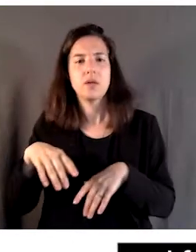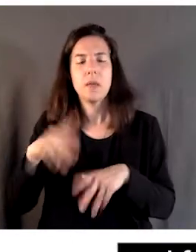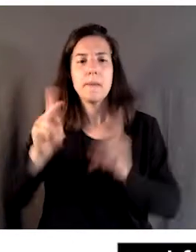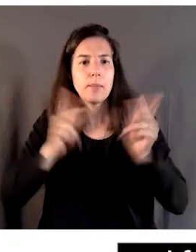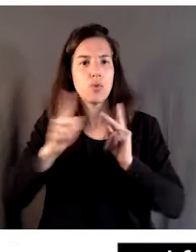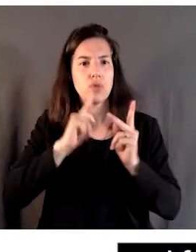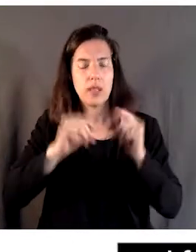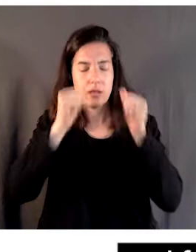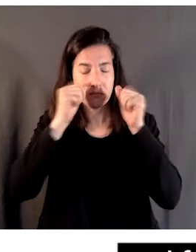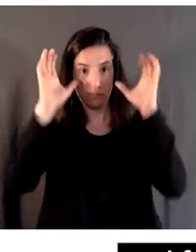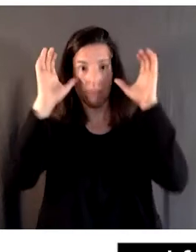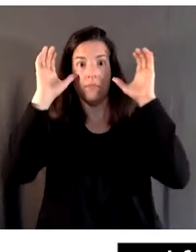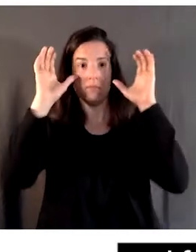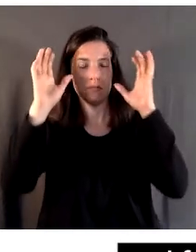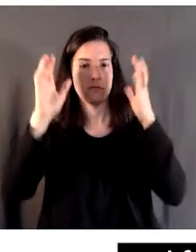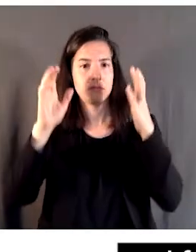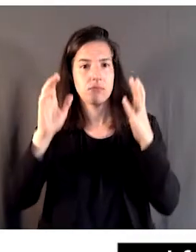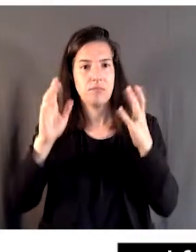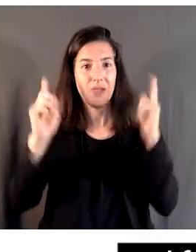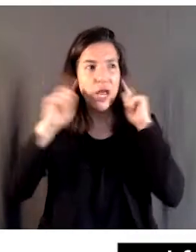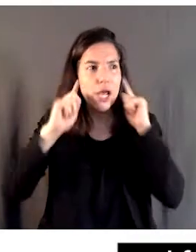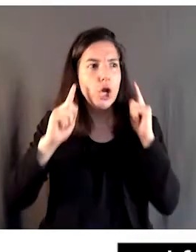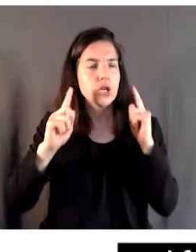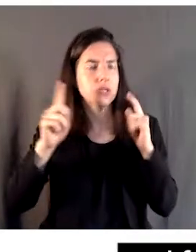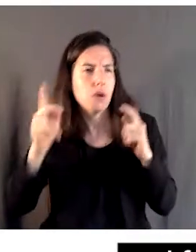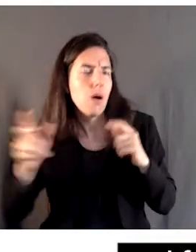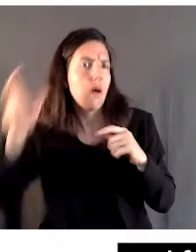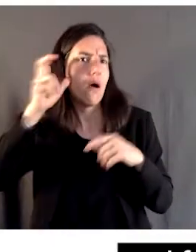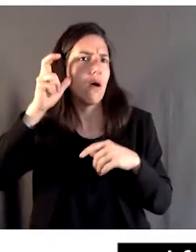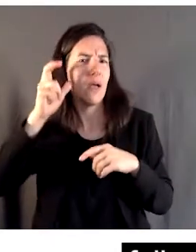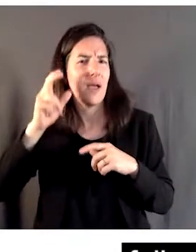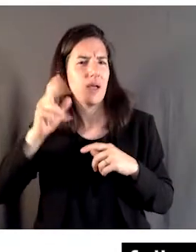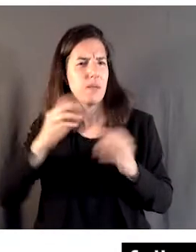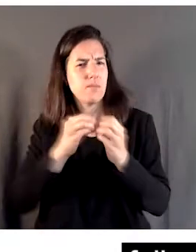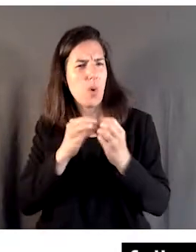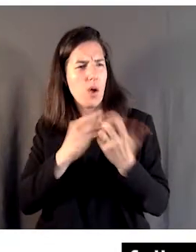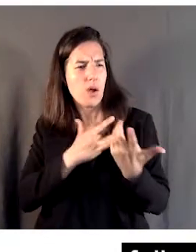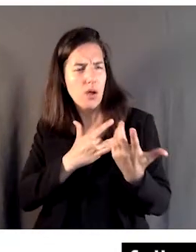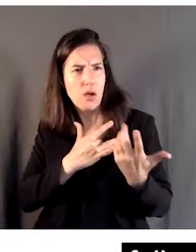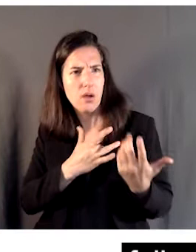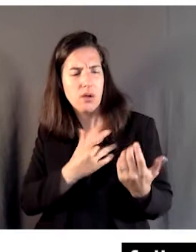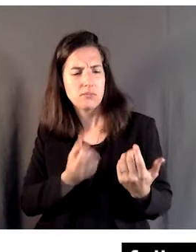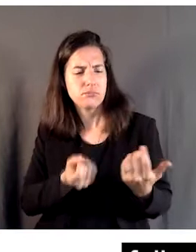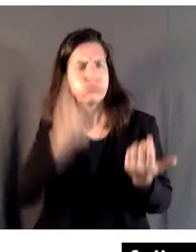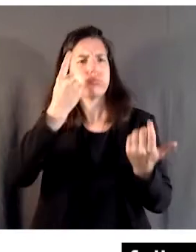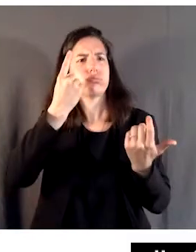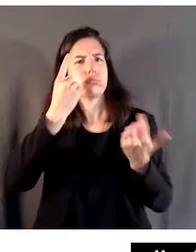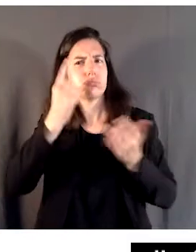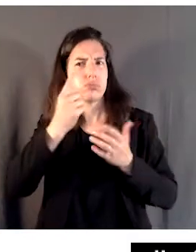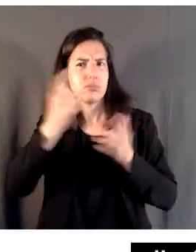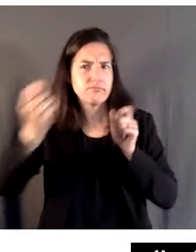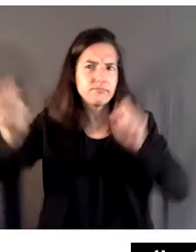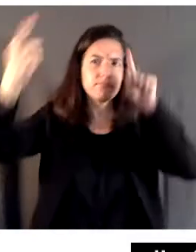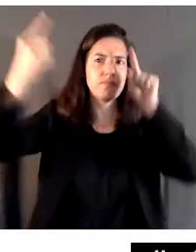and folks became much more empathetic to what folks were listening or talking about. And then all